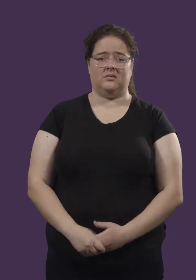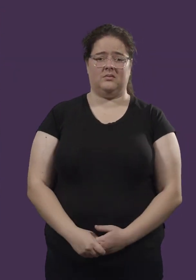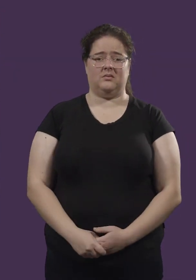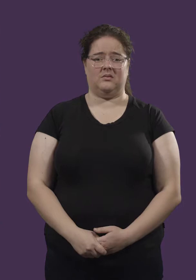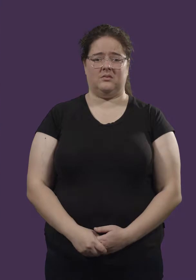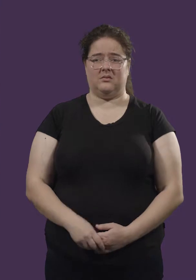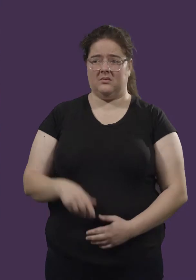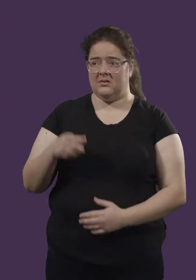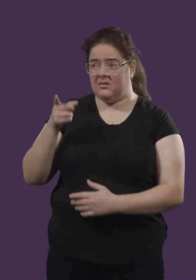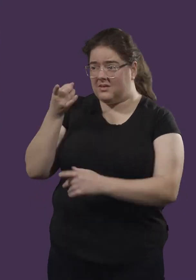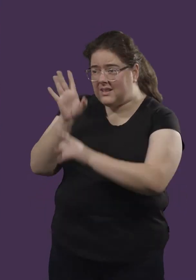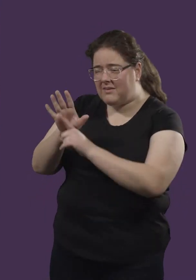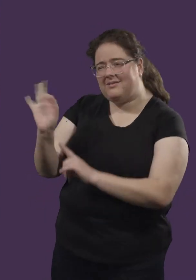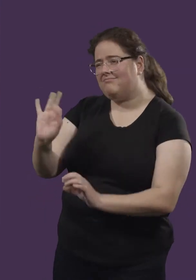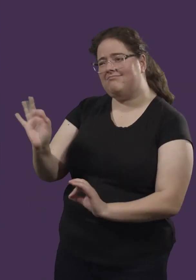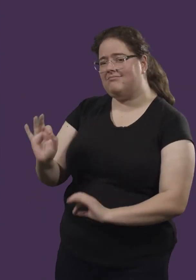don't have to do all this by yourself.